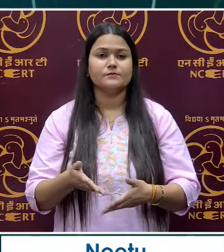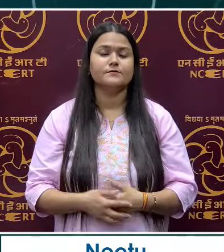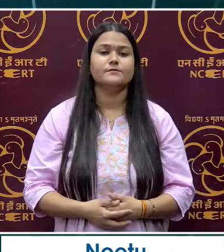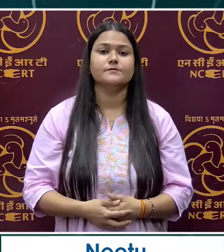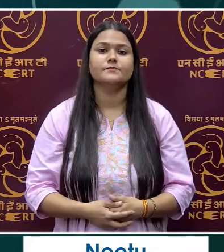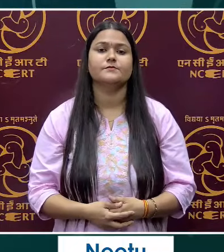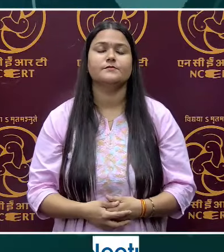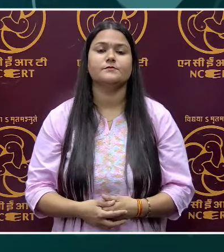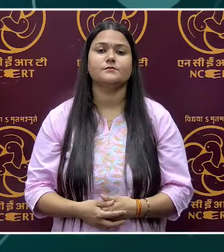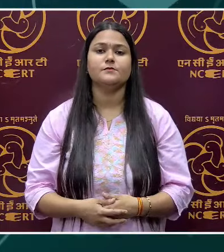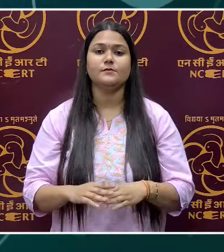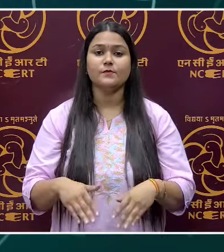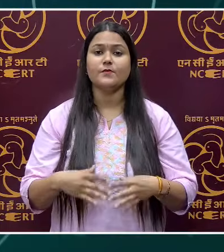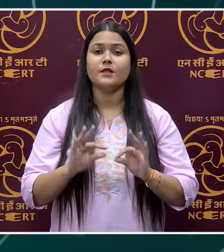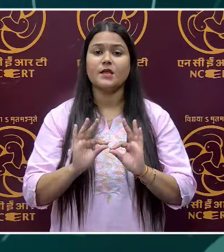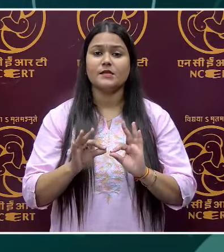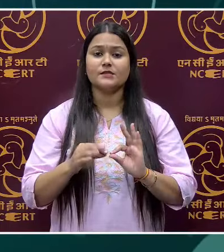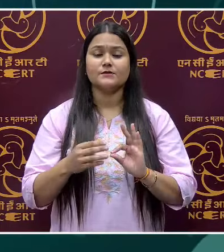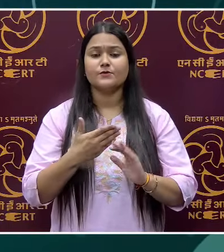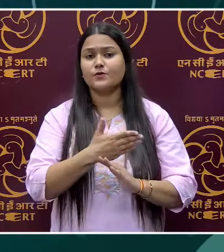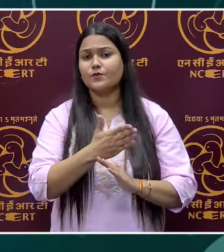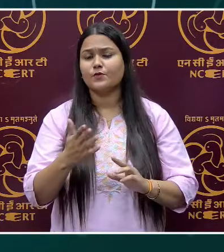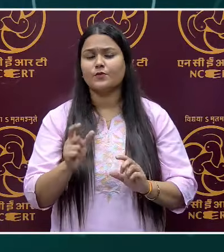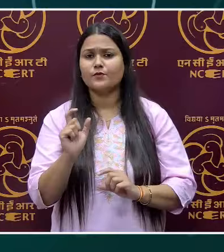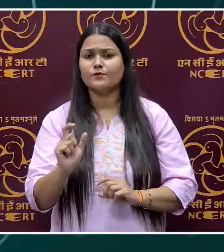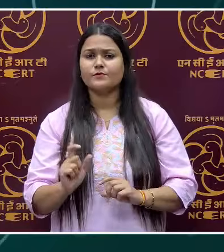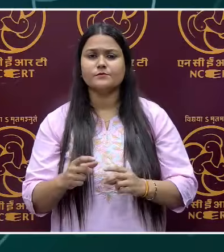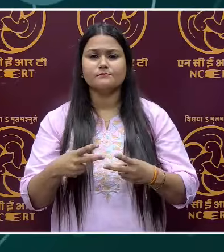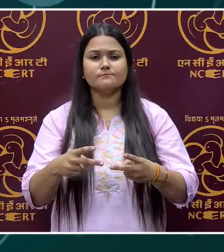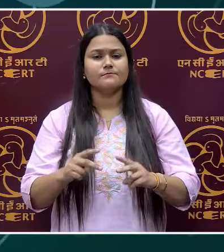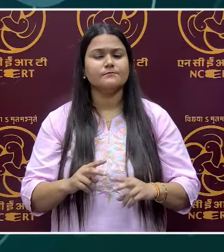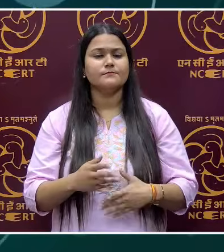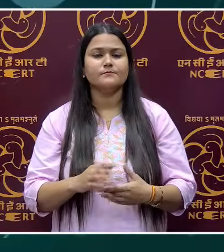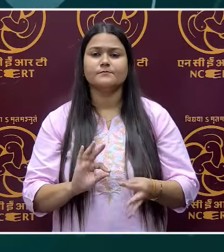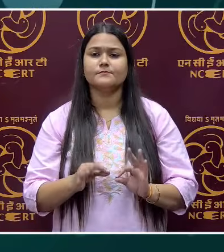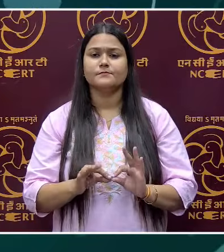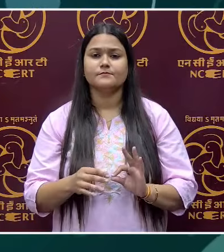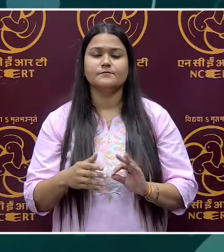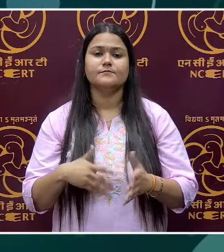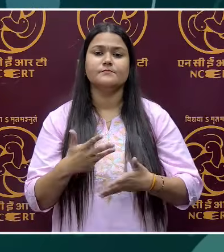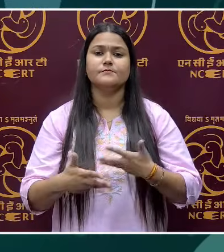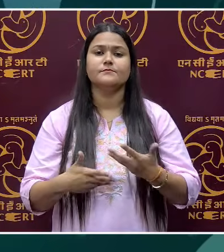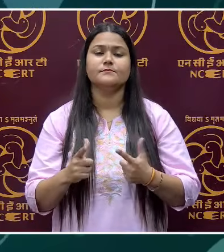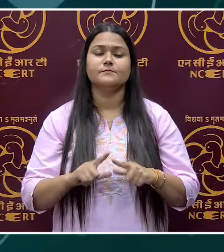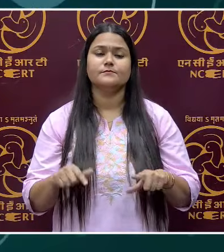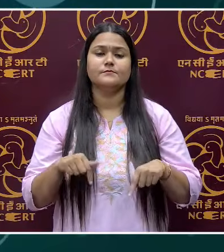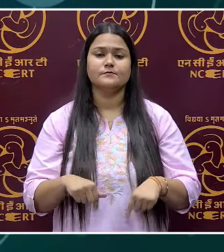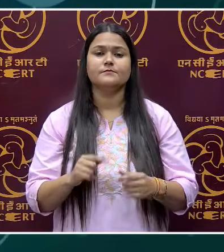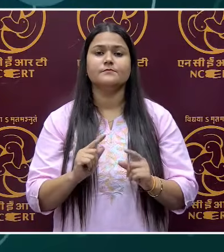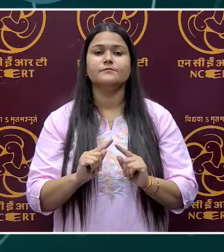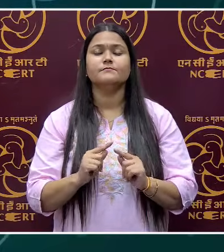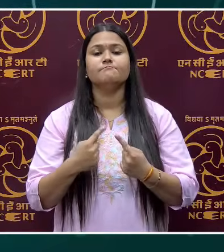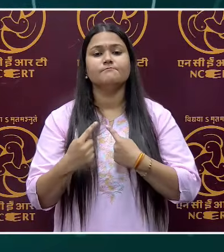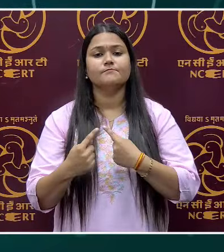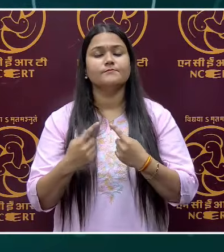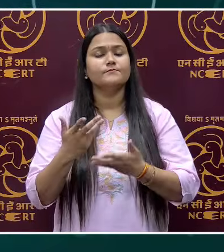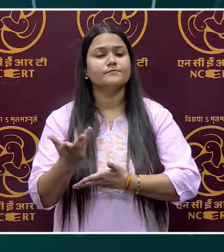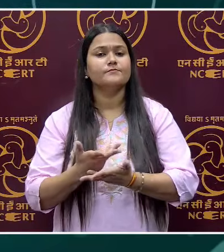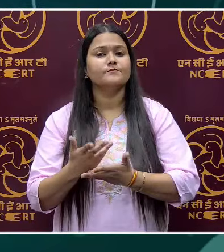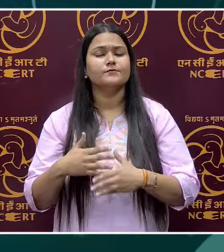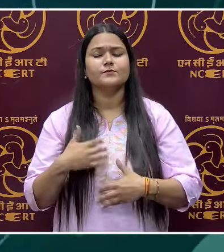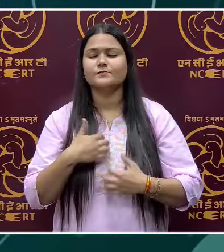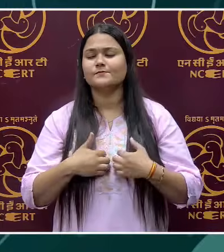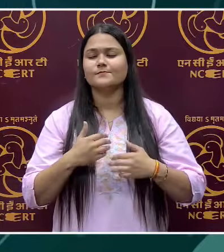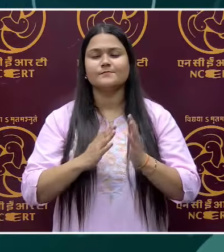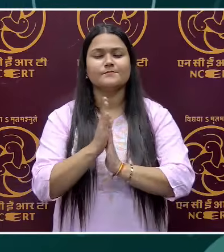you. So Neetu would be interpreting each and every word that we are going to discuss in this particular studio, and I hope that is going to be